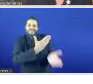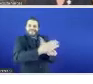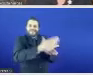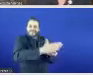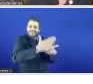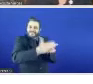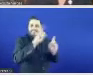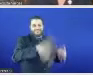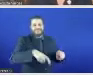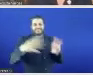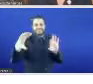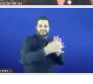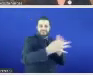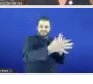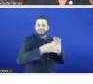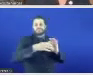their rights.